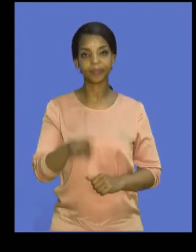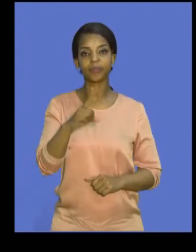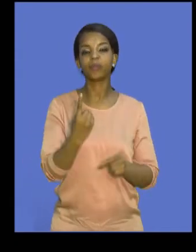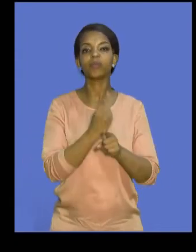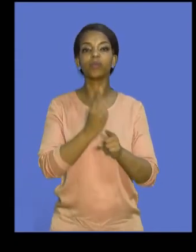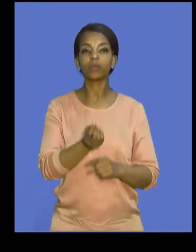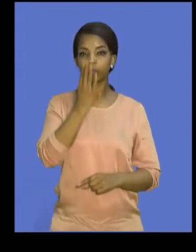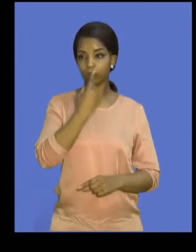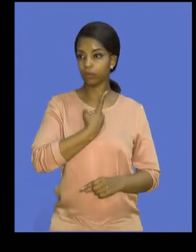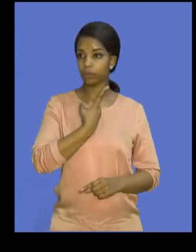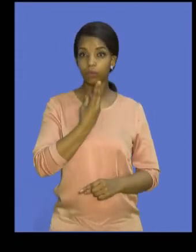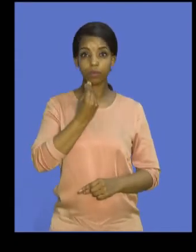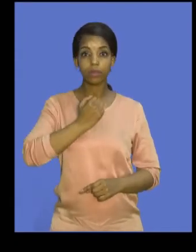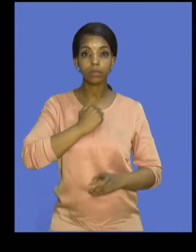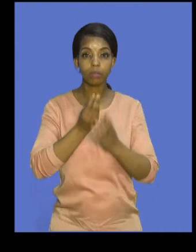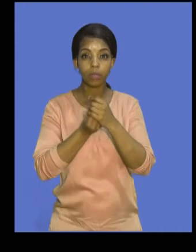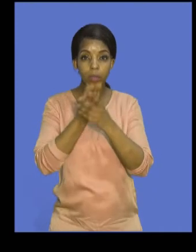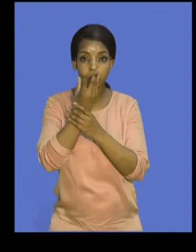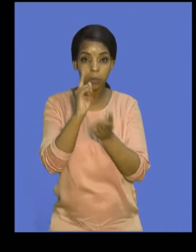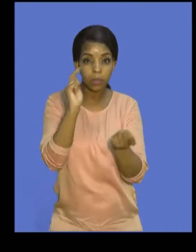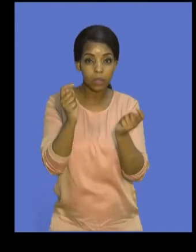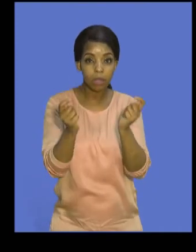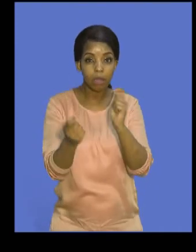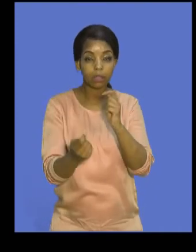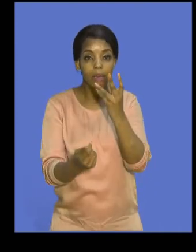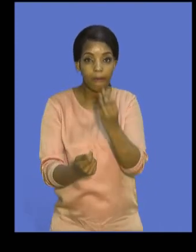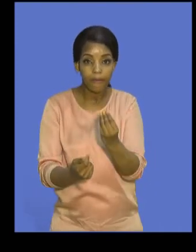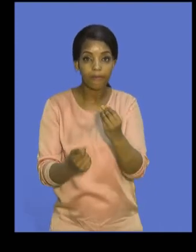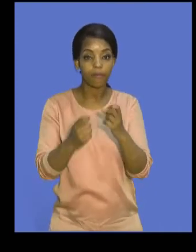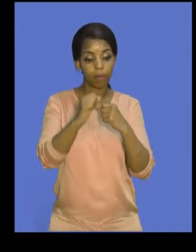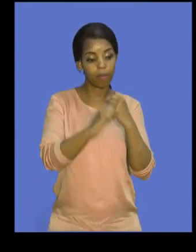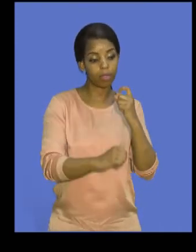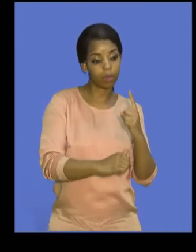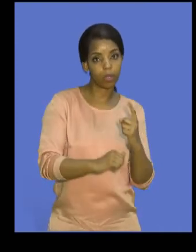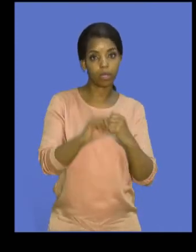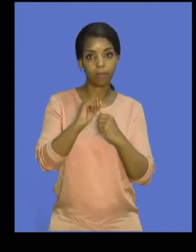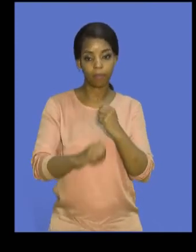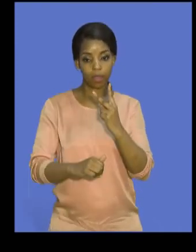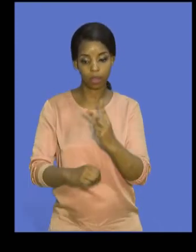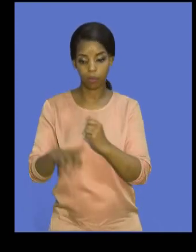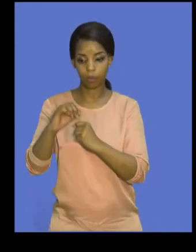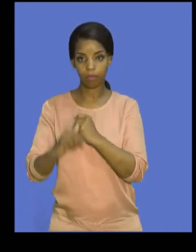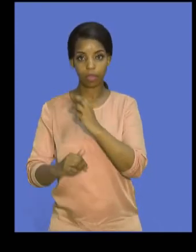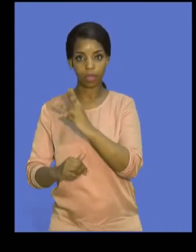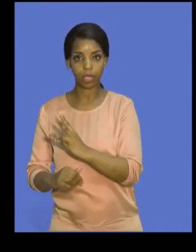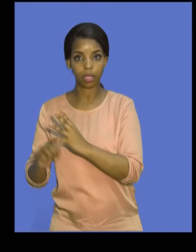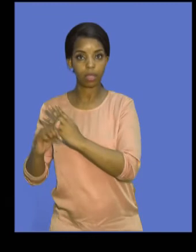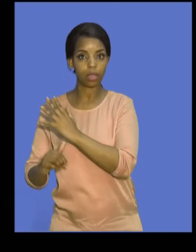growth? Is there change from 1 month to the next month? Third month, the person saves